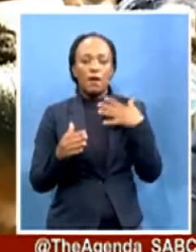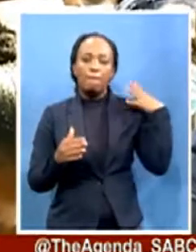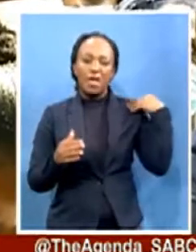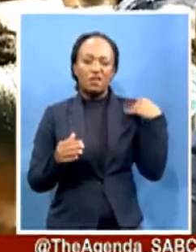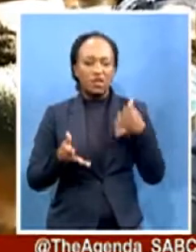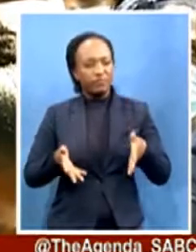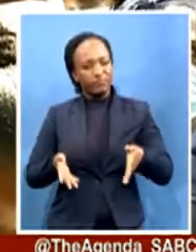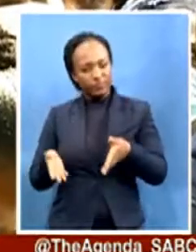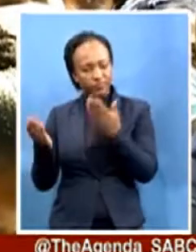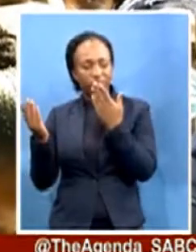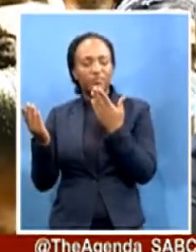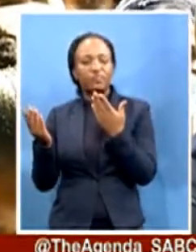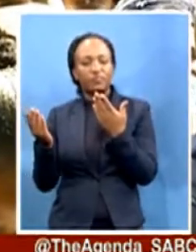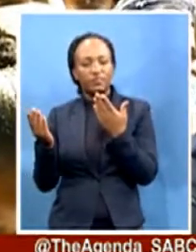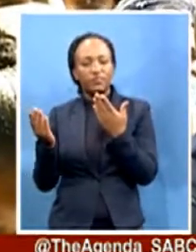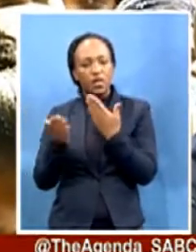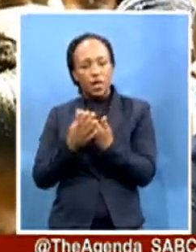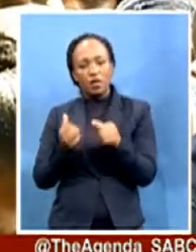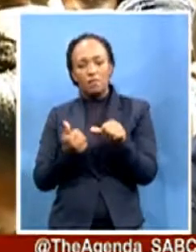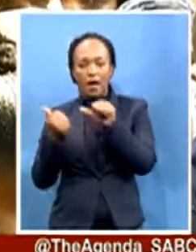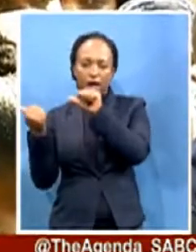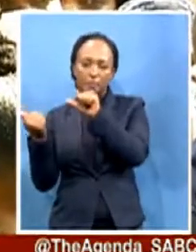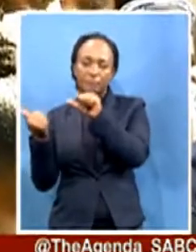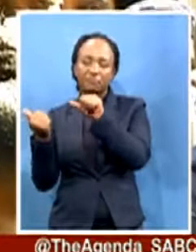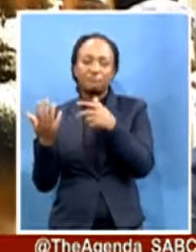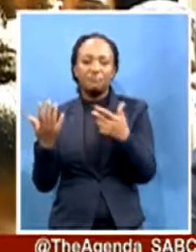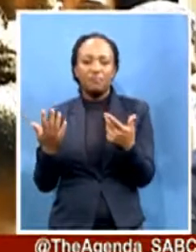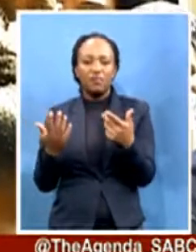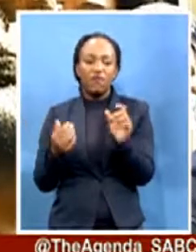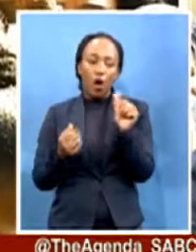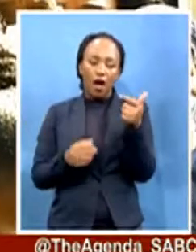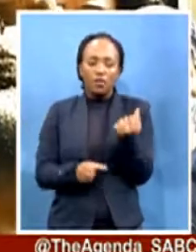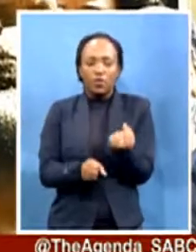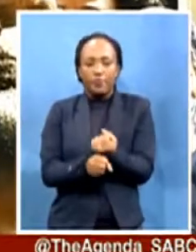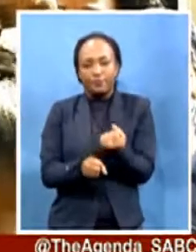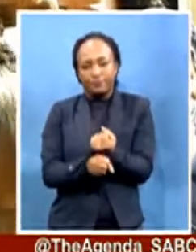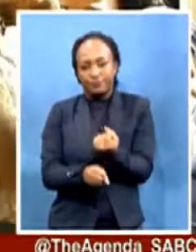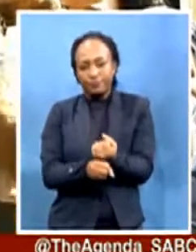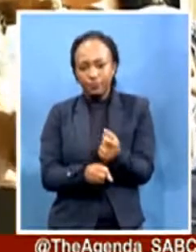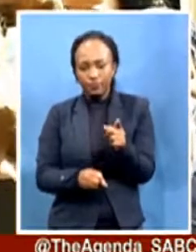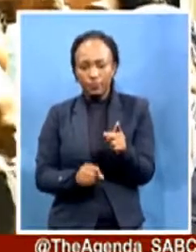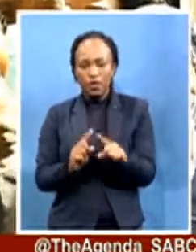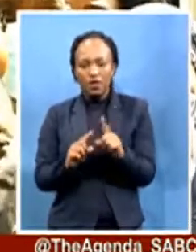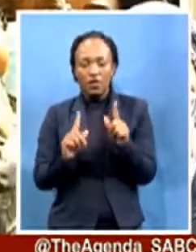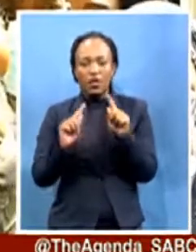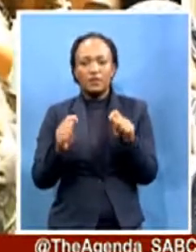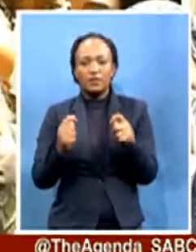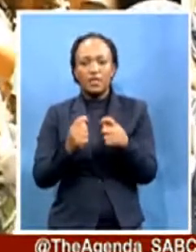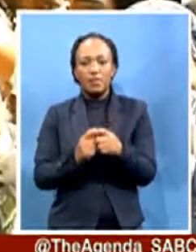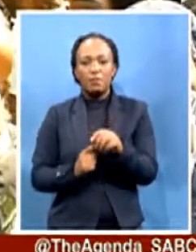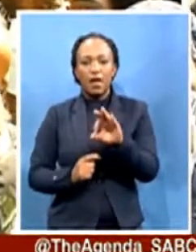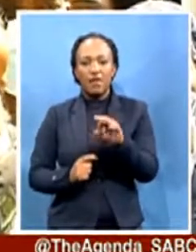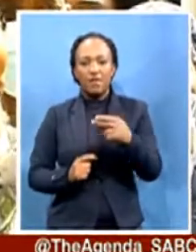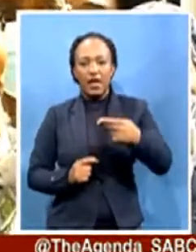go back to his other responsibility. But to Team FH Odendaal, once more, we are saying our hero and